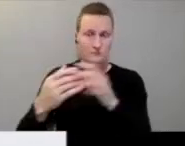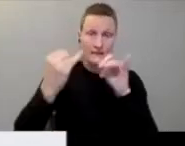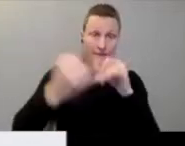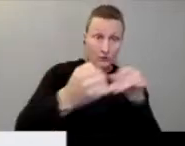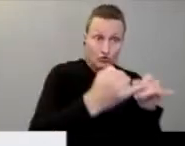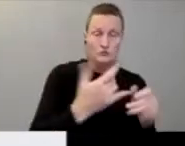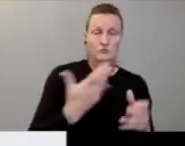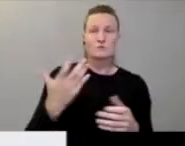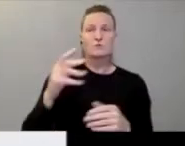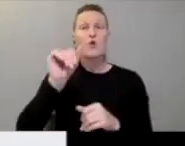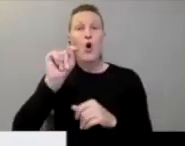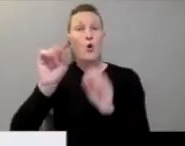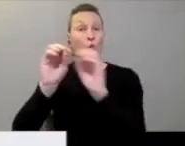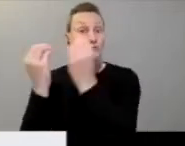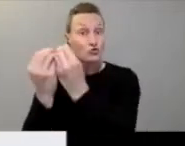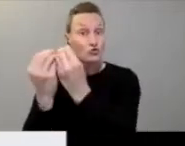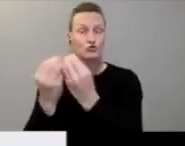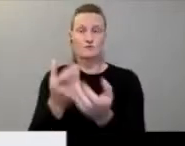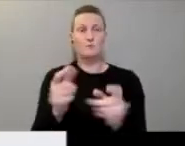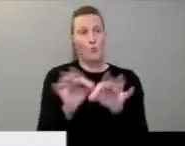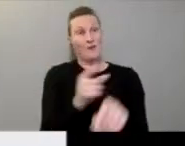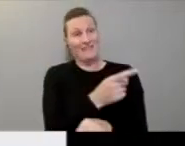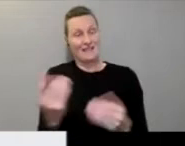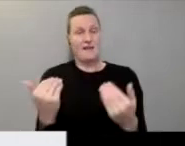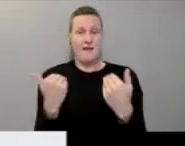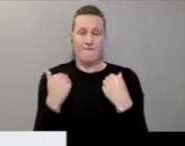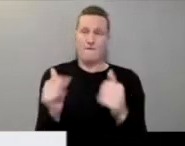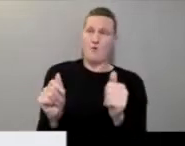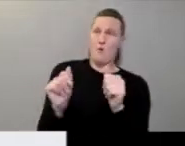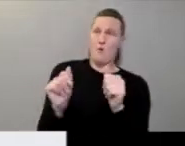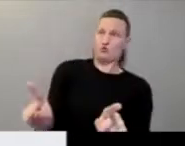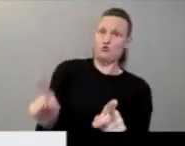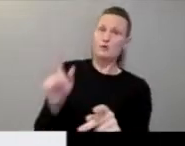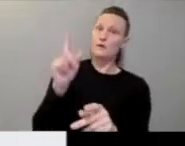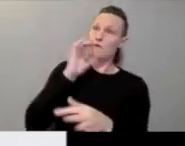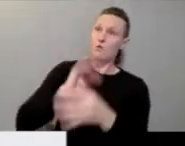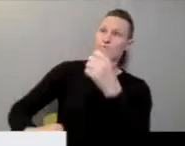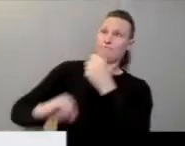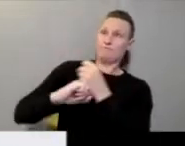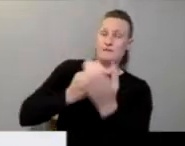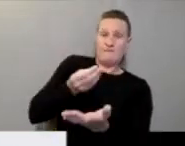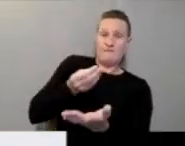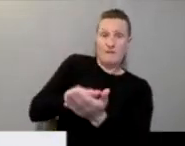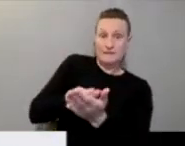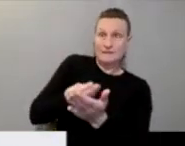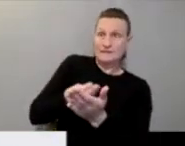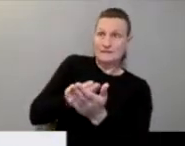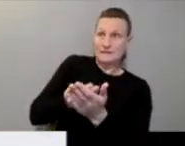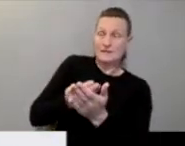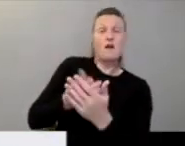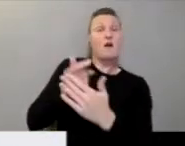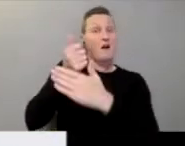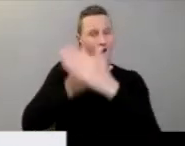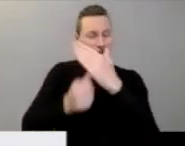of exceptional opportunities and experiences within the parameters of the ArtworxTO